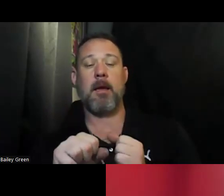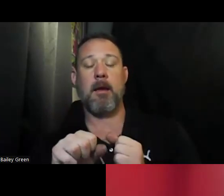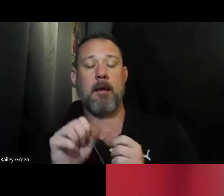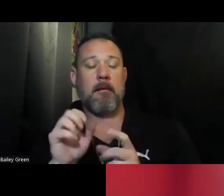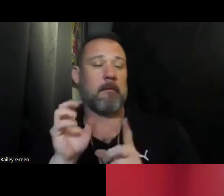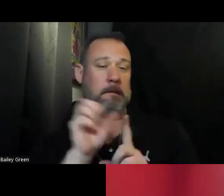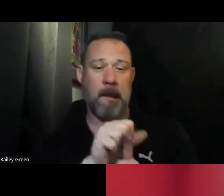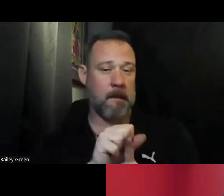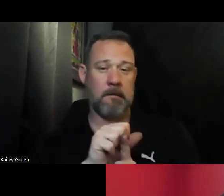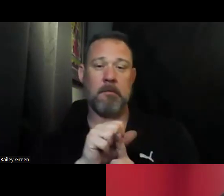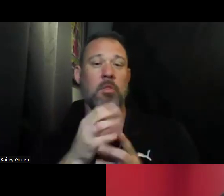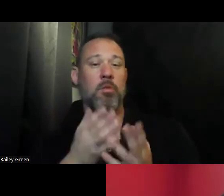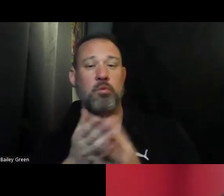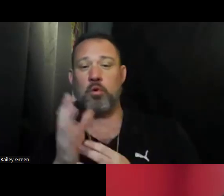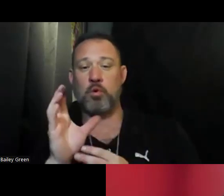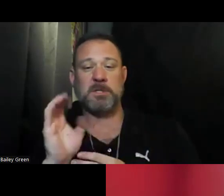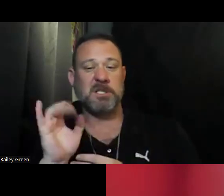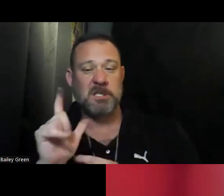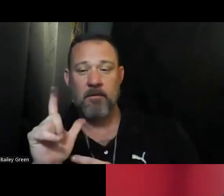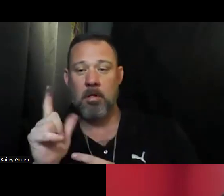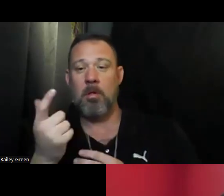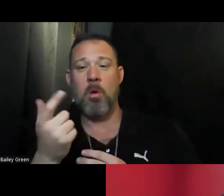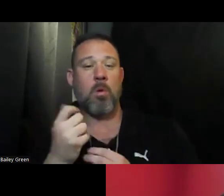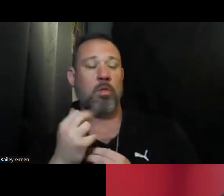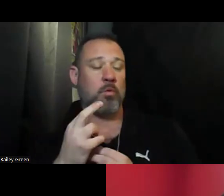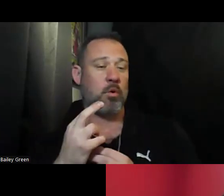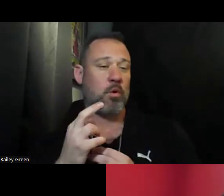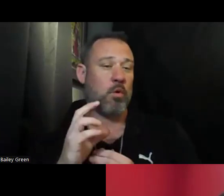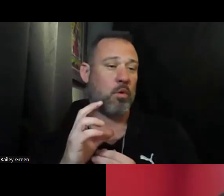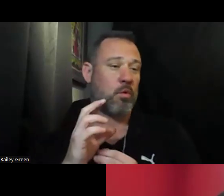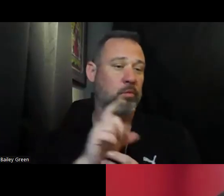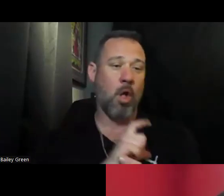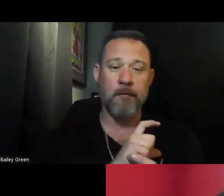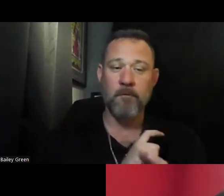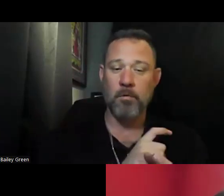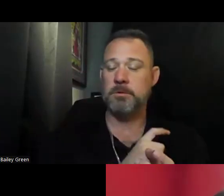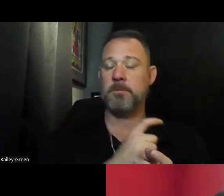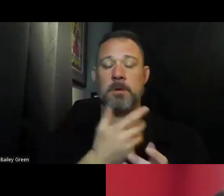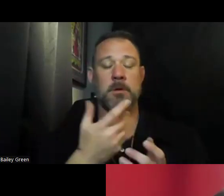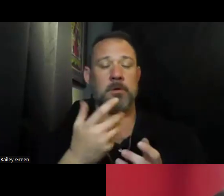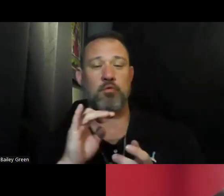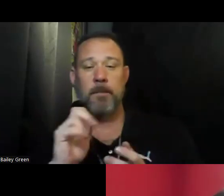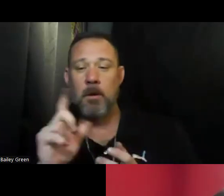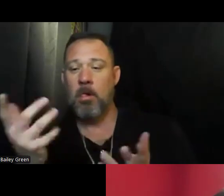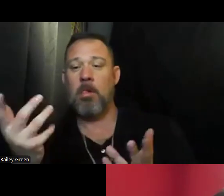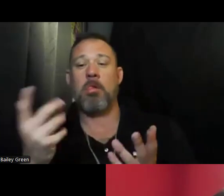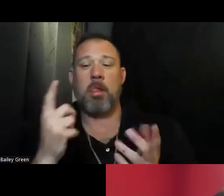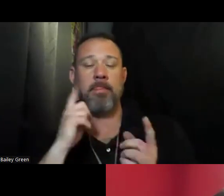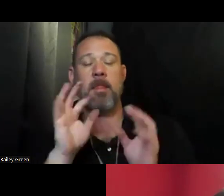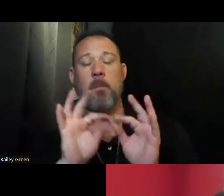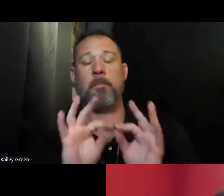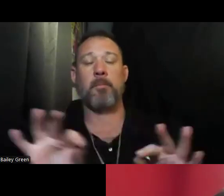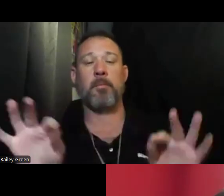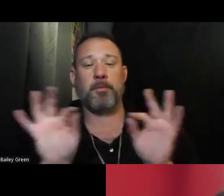it be through civil means or through criminal law enforcement means, I think it's important